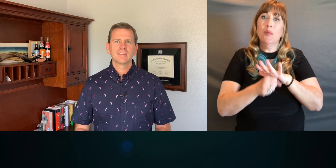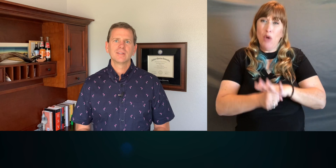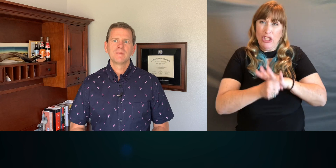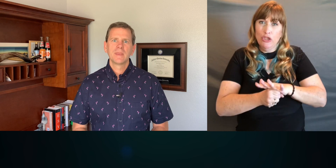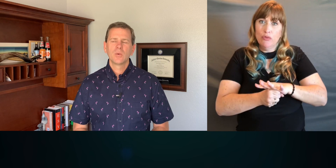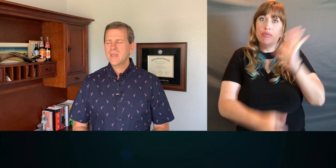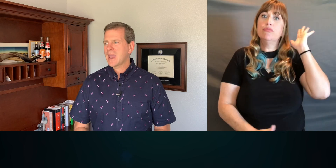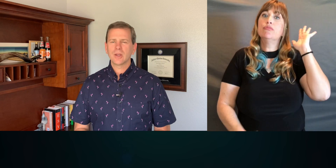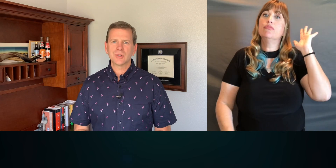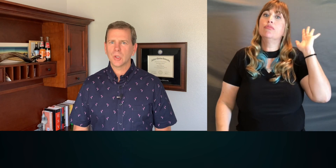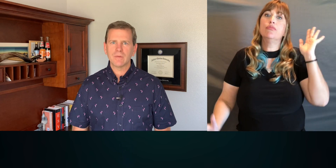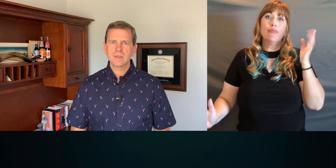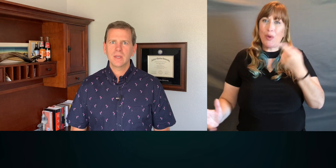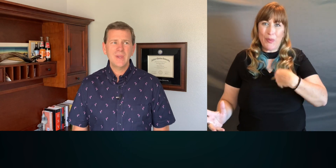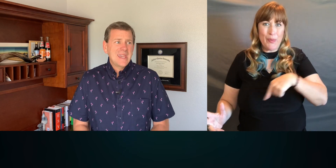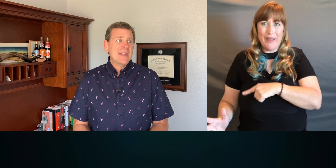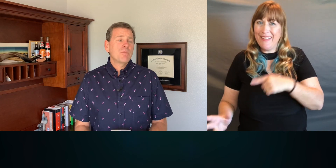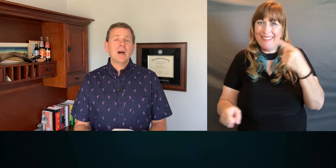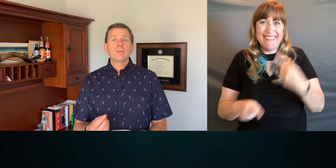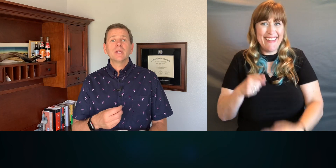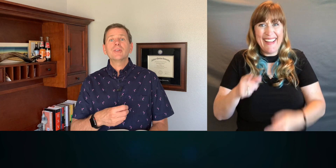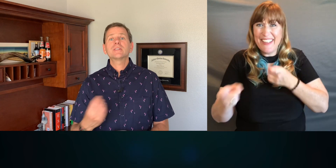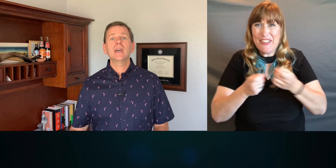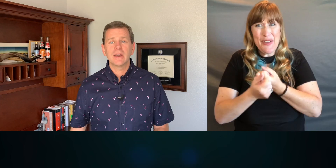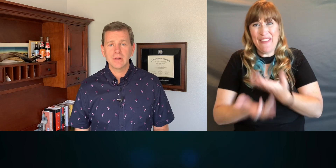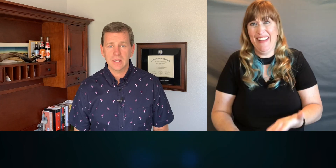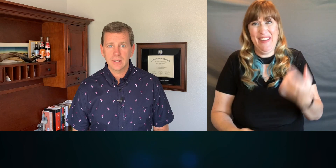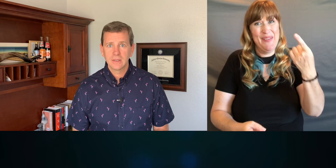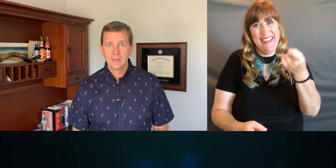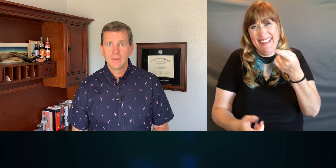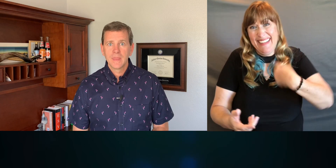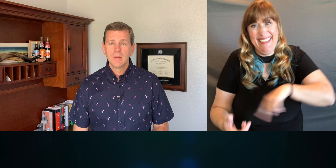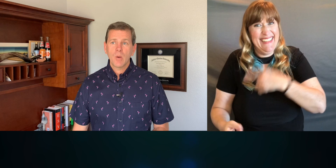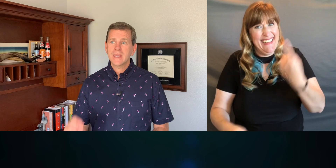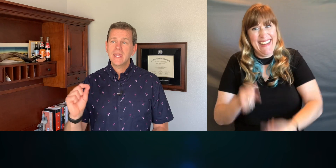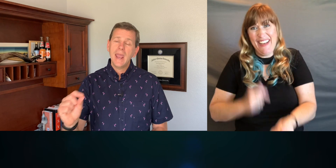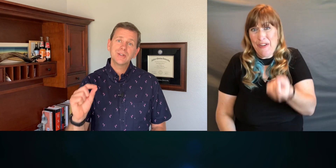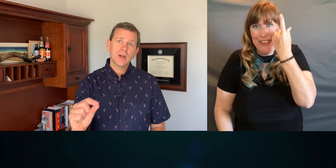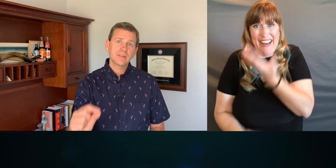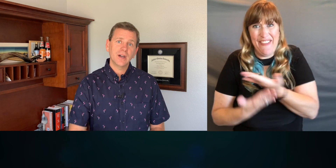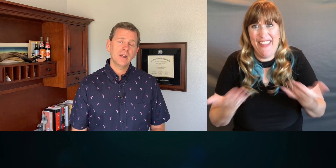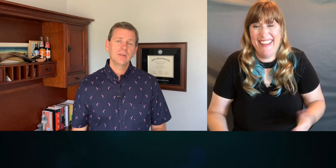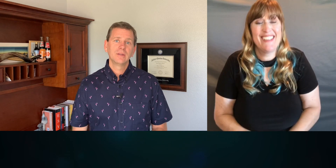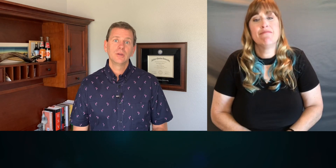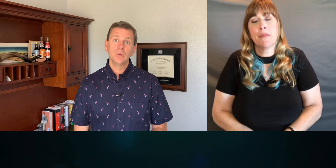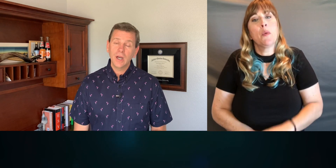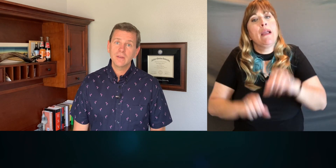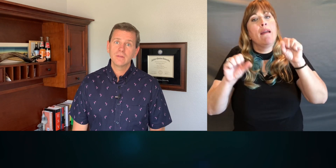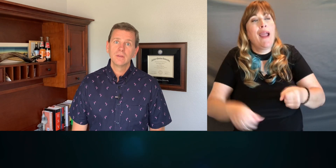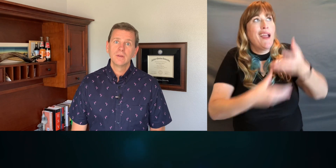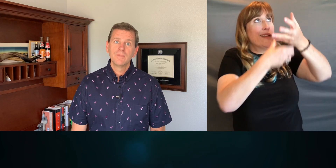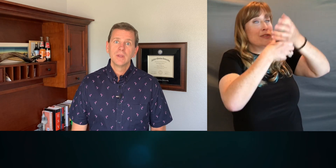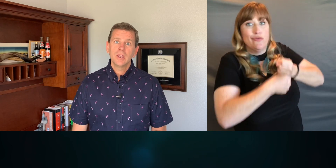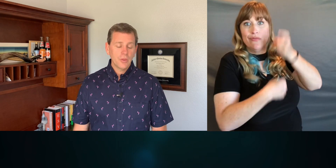us. We can't control everything. We can't even possibly understand everything. But we can trust God, who